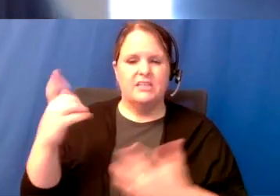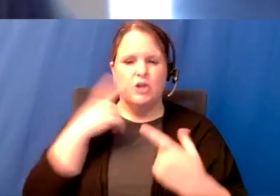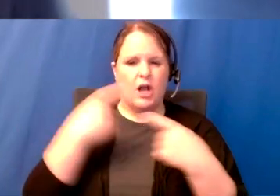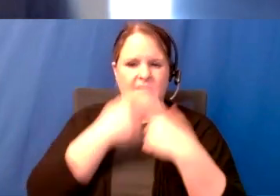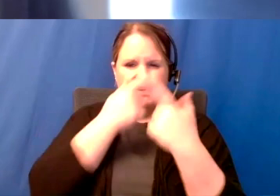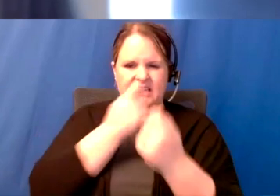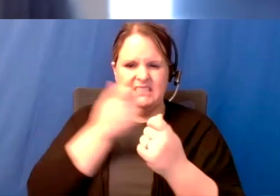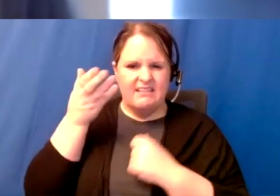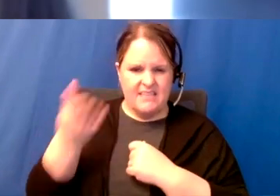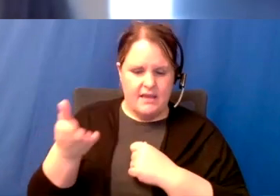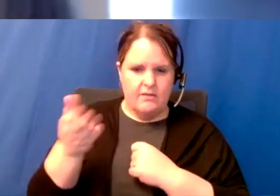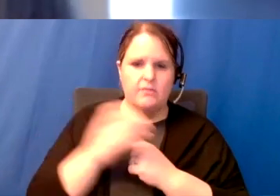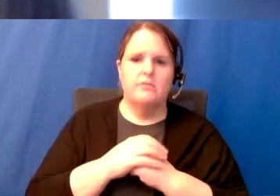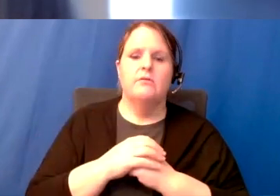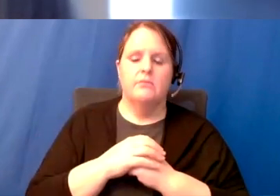is.